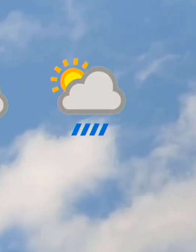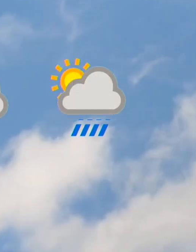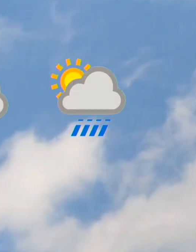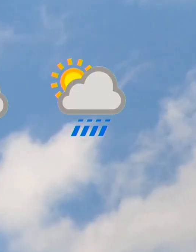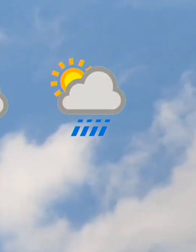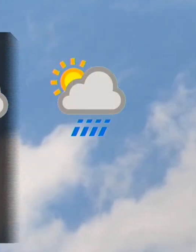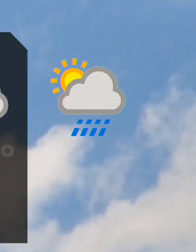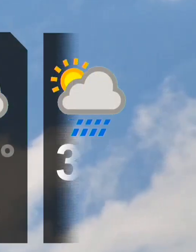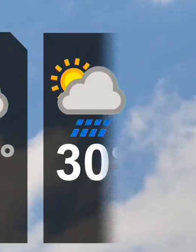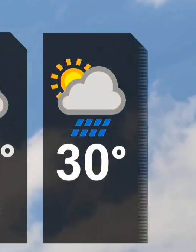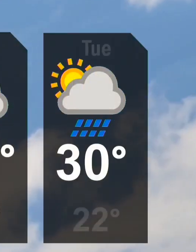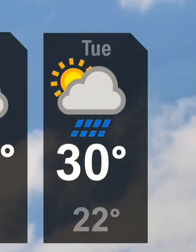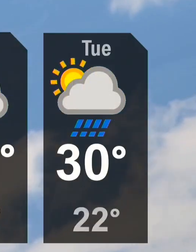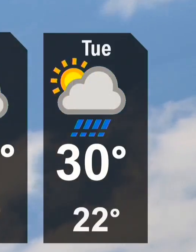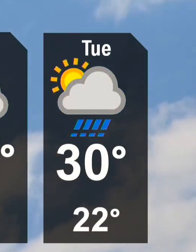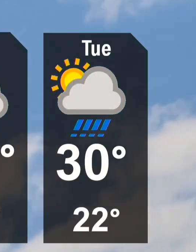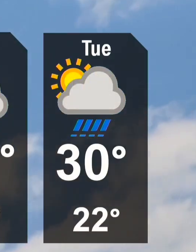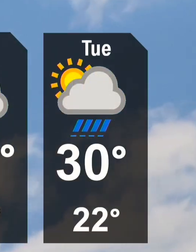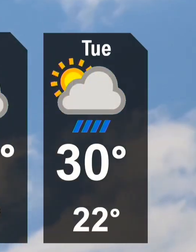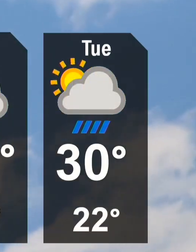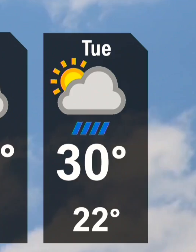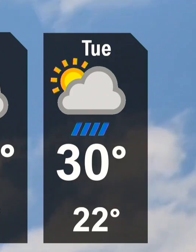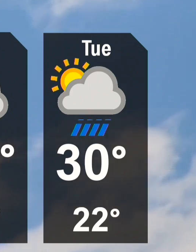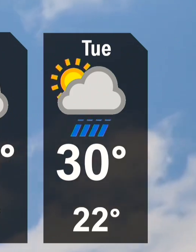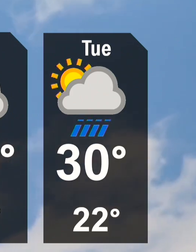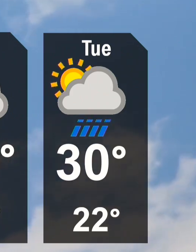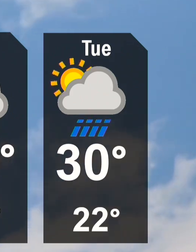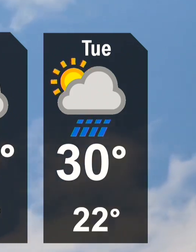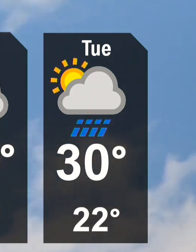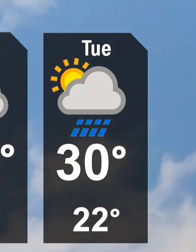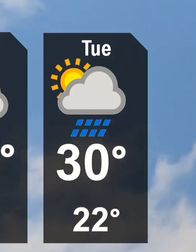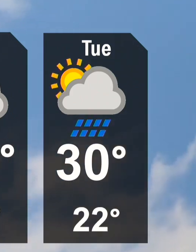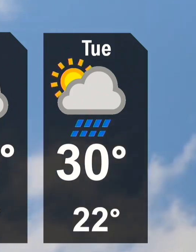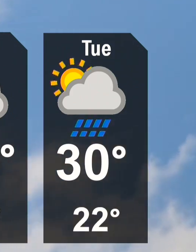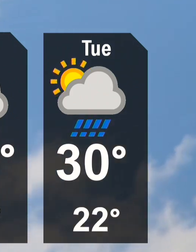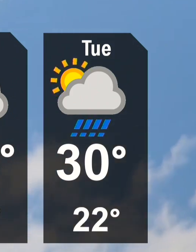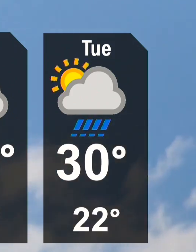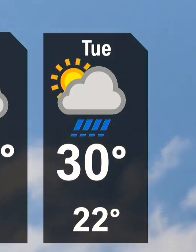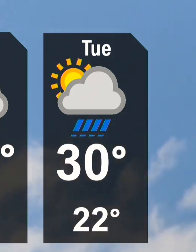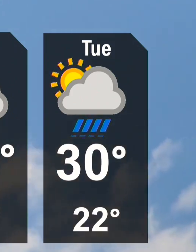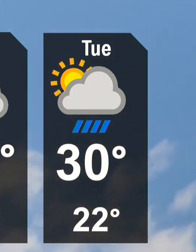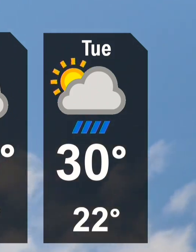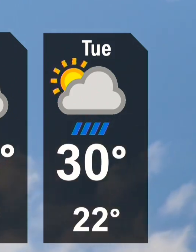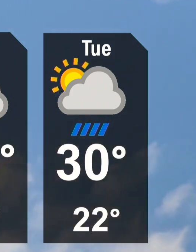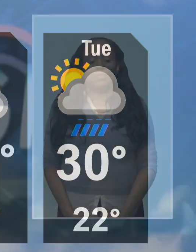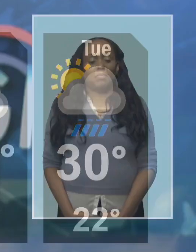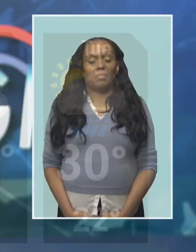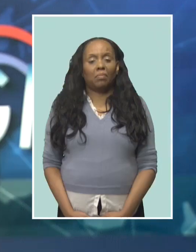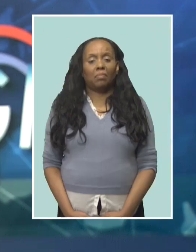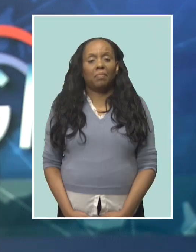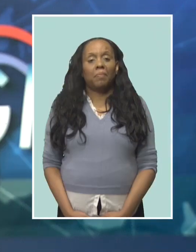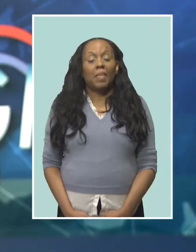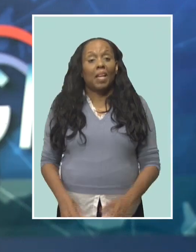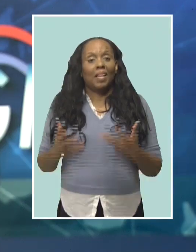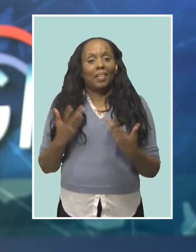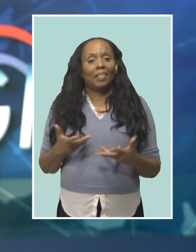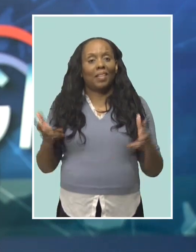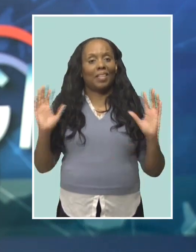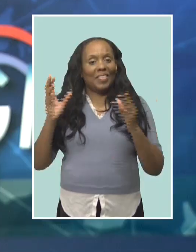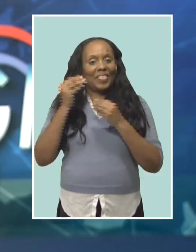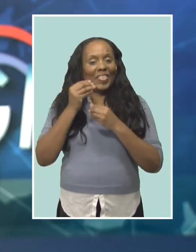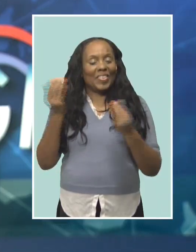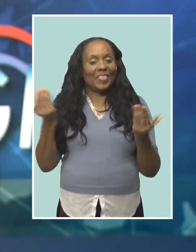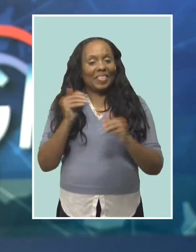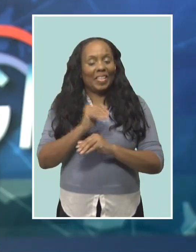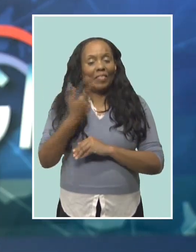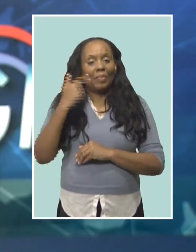next 3 days, partly cloudy skies along with a few showers can be expected. Well, that's our news for